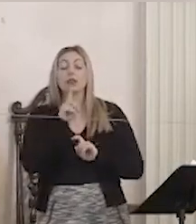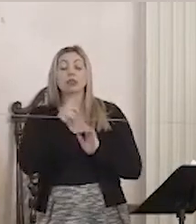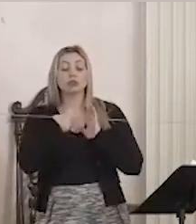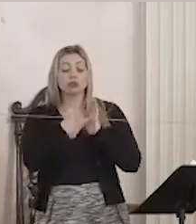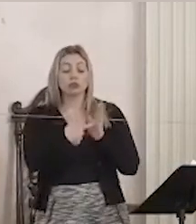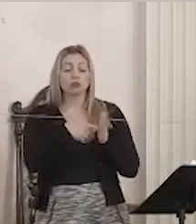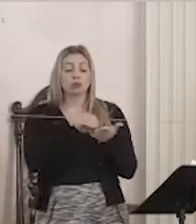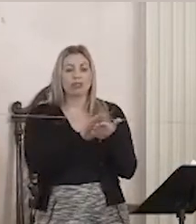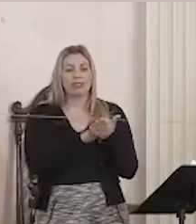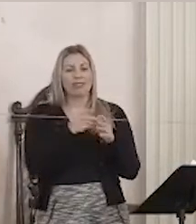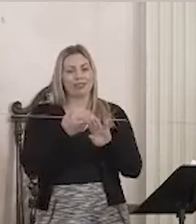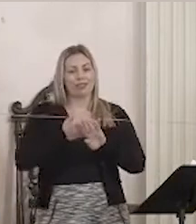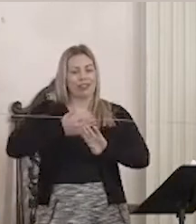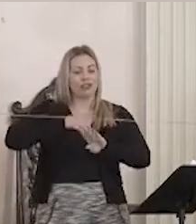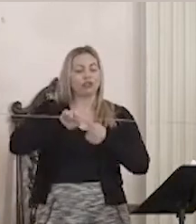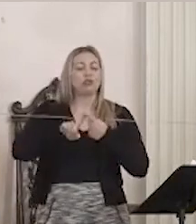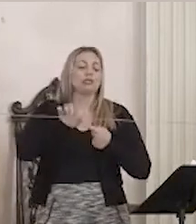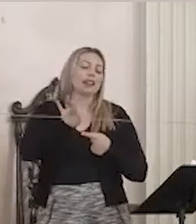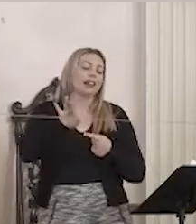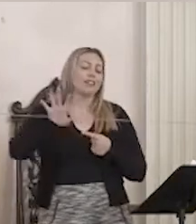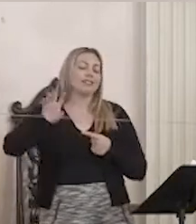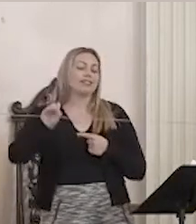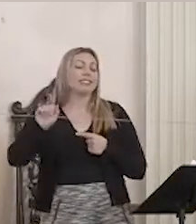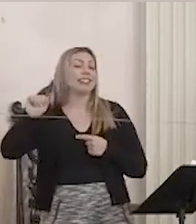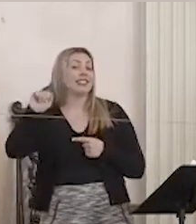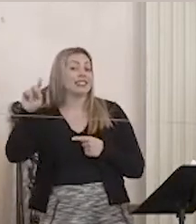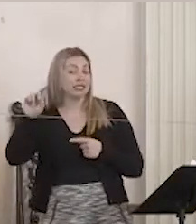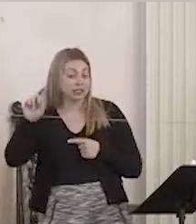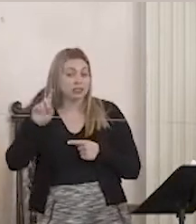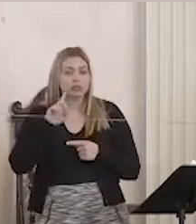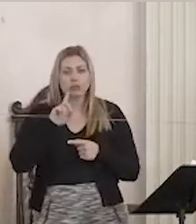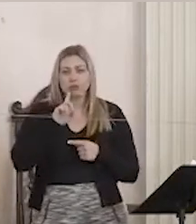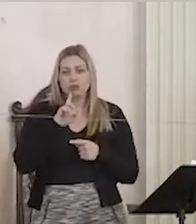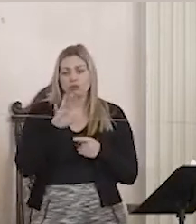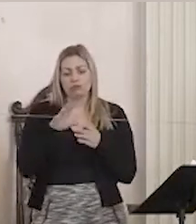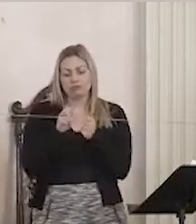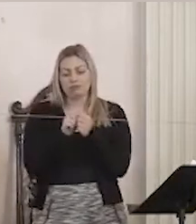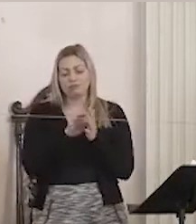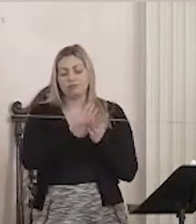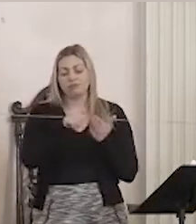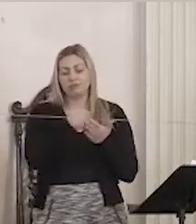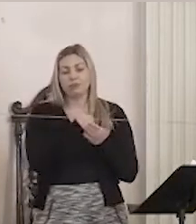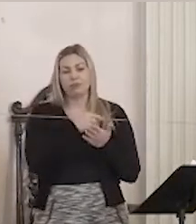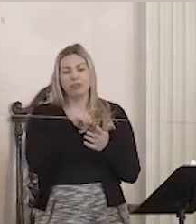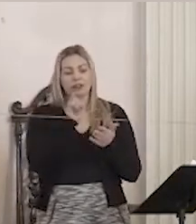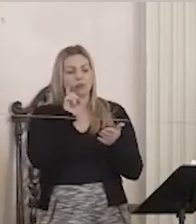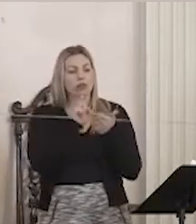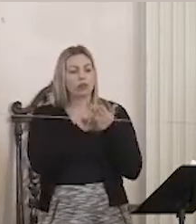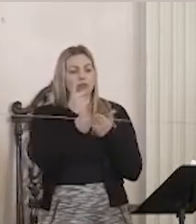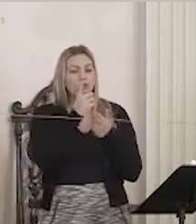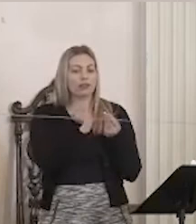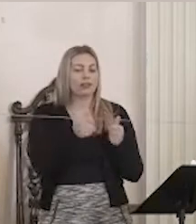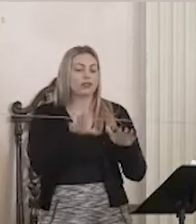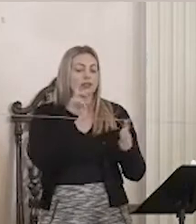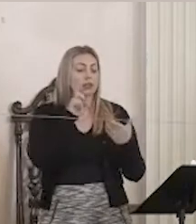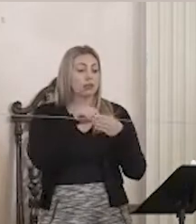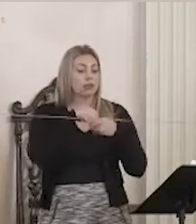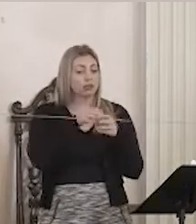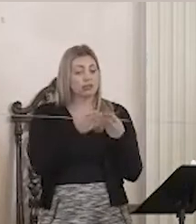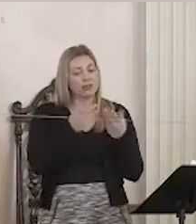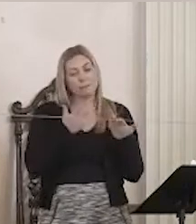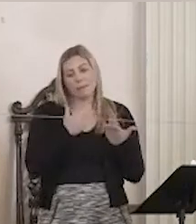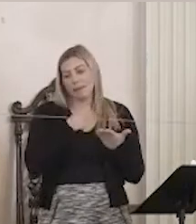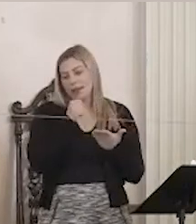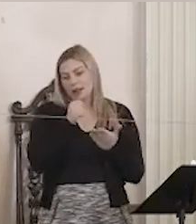950 AD. Without All Souls' recent inclusion of land acknowledgement in our services, I might